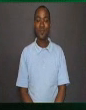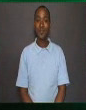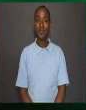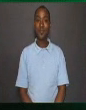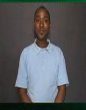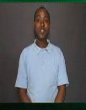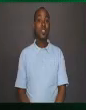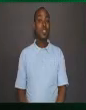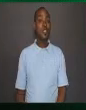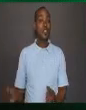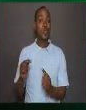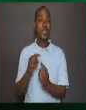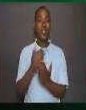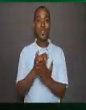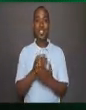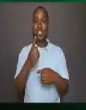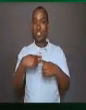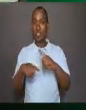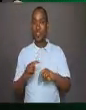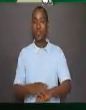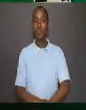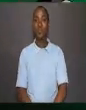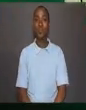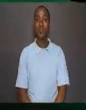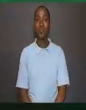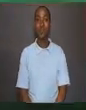Let's get back to our lesson.